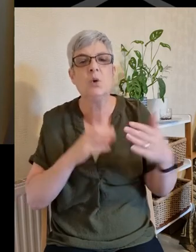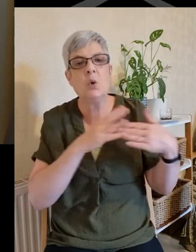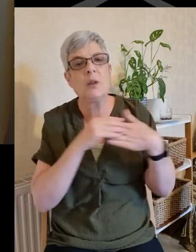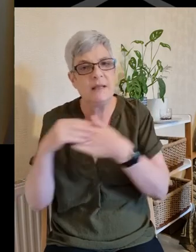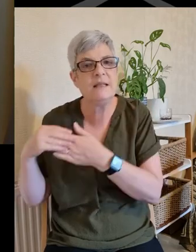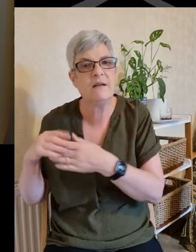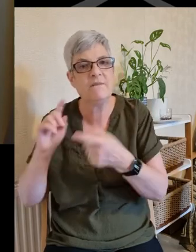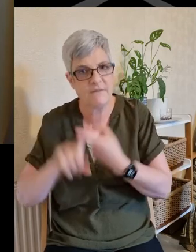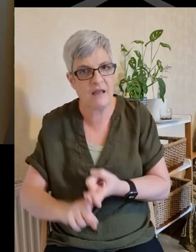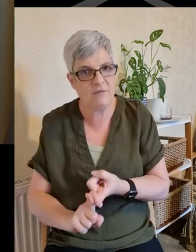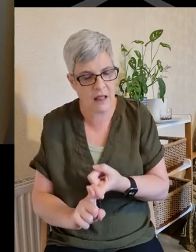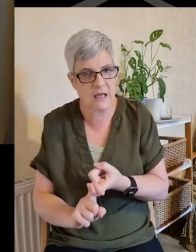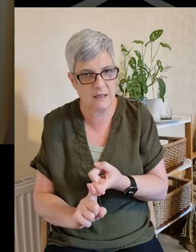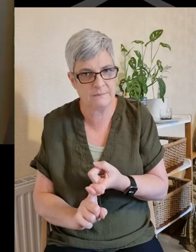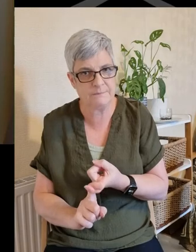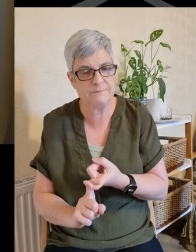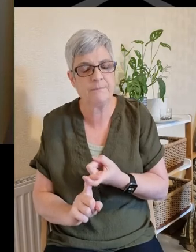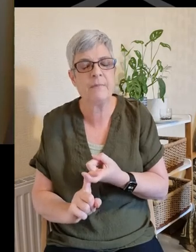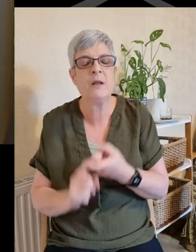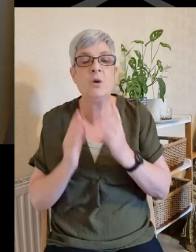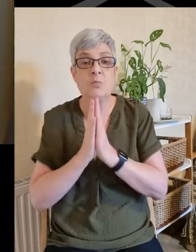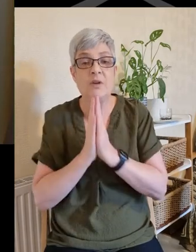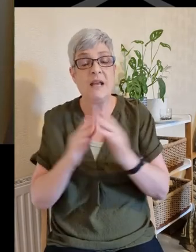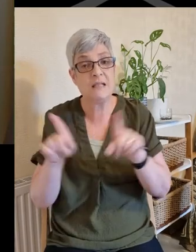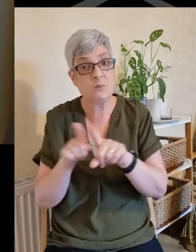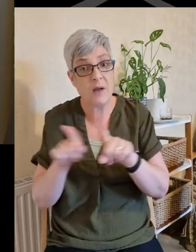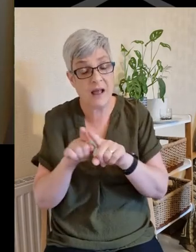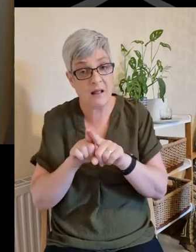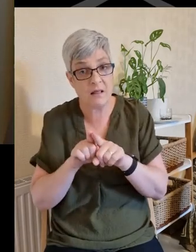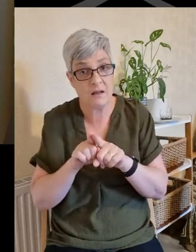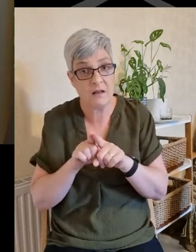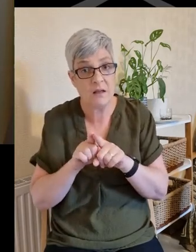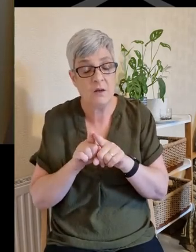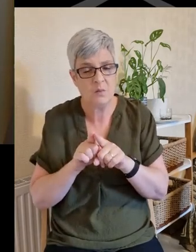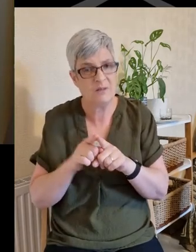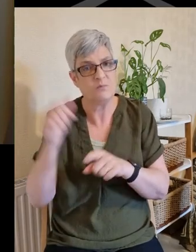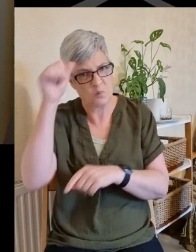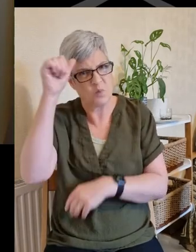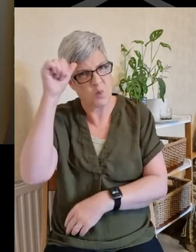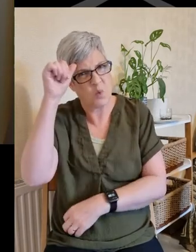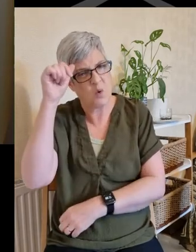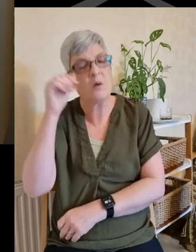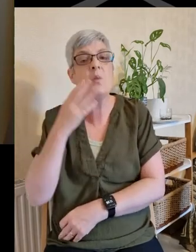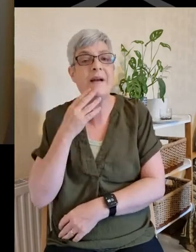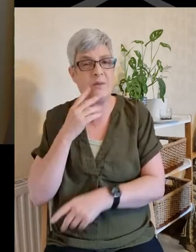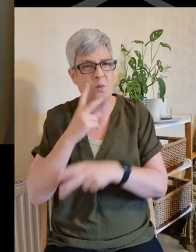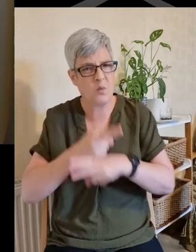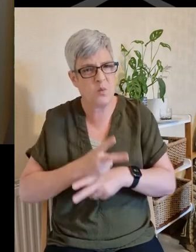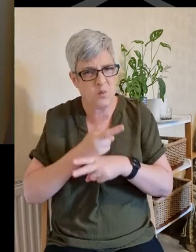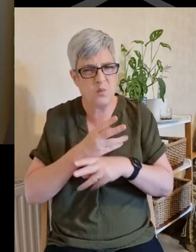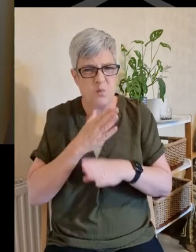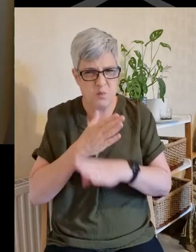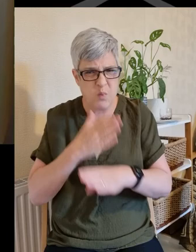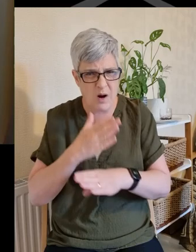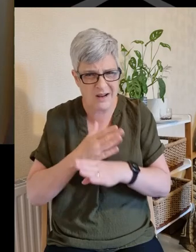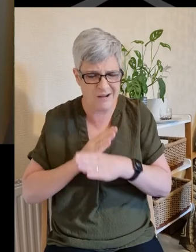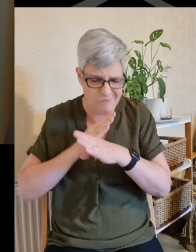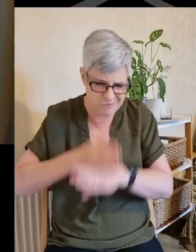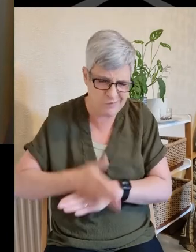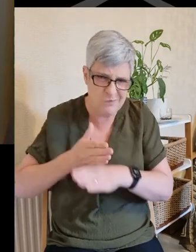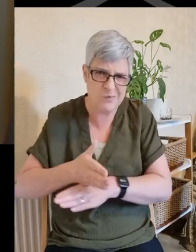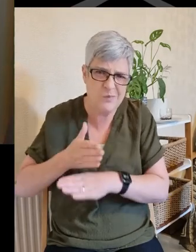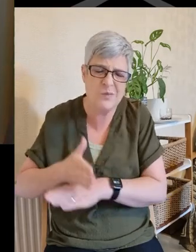faithfully. We pray too, Lord, that we will be mindful that while they are working so hard to serve us in Jesus'